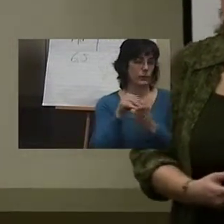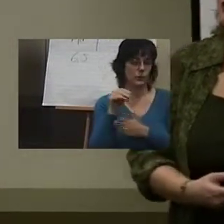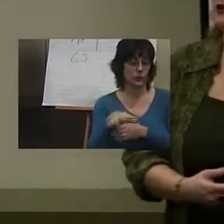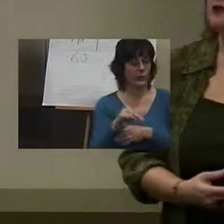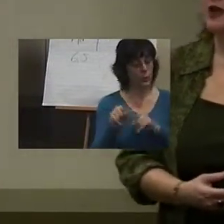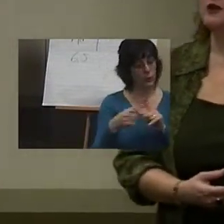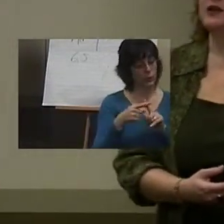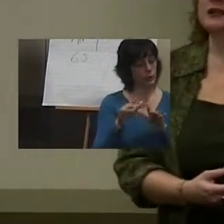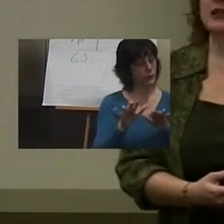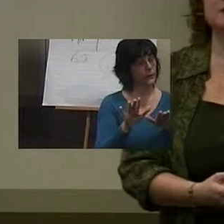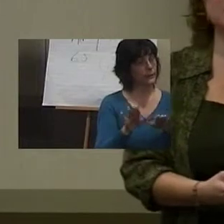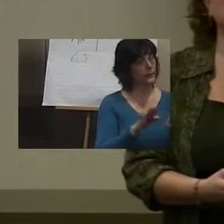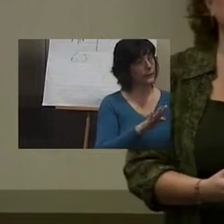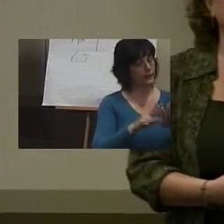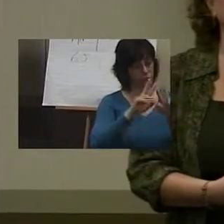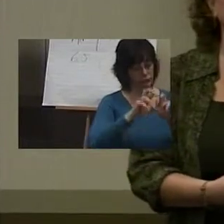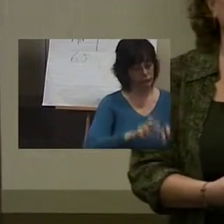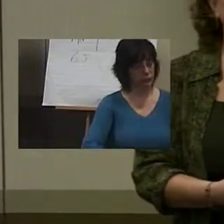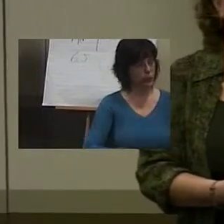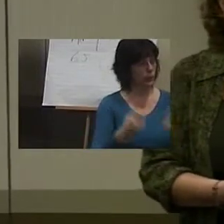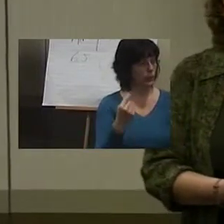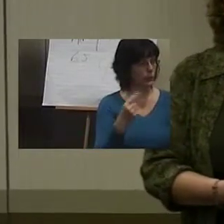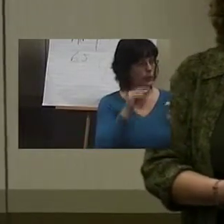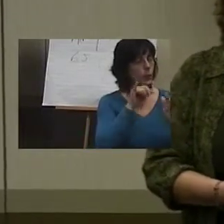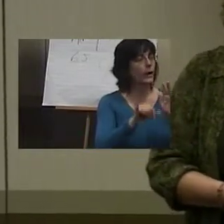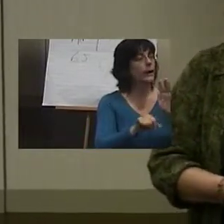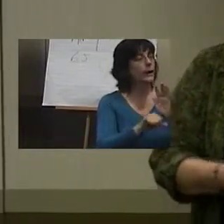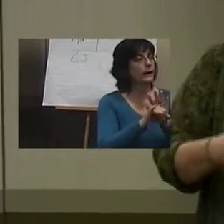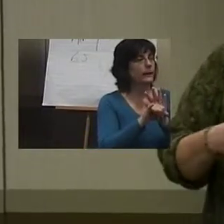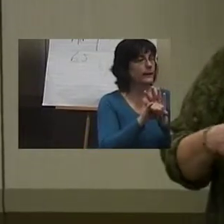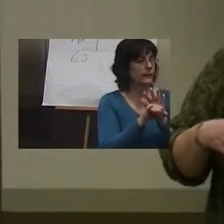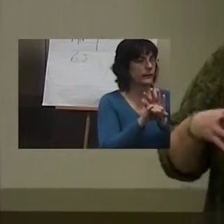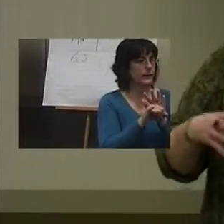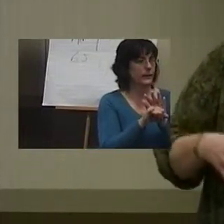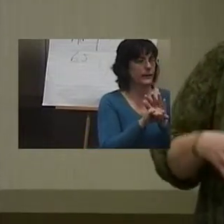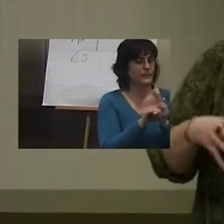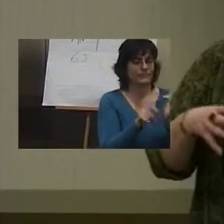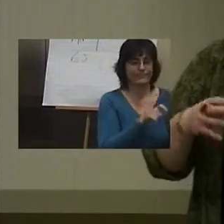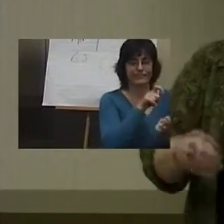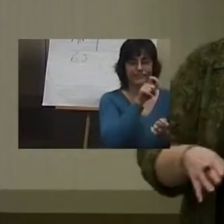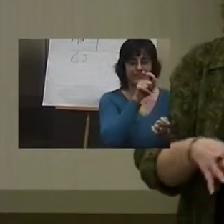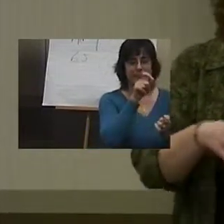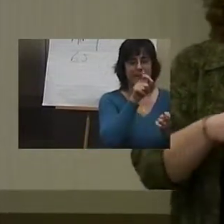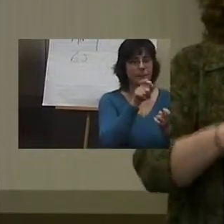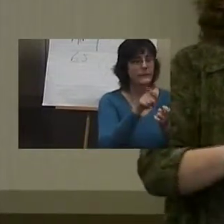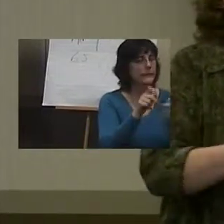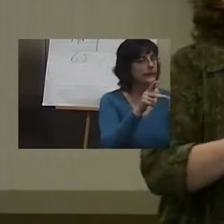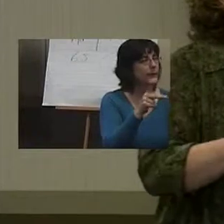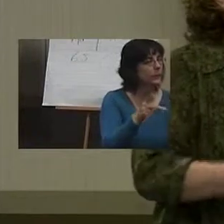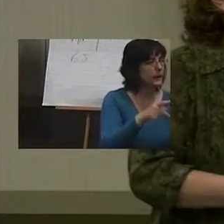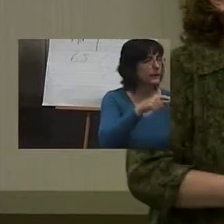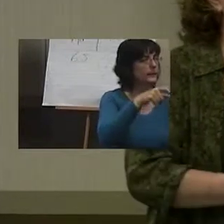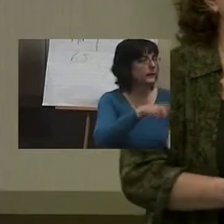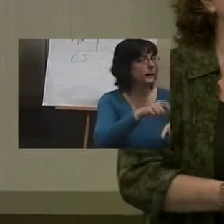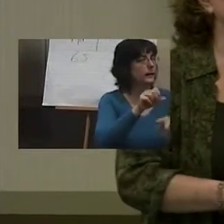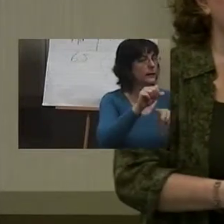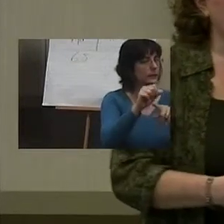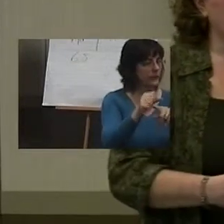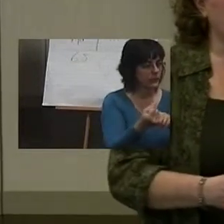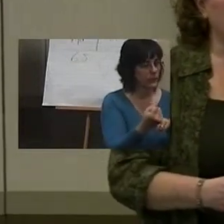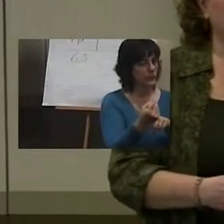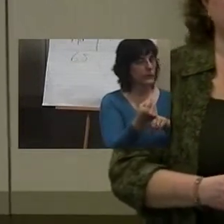doing the functional behavioral assessment, you want to identify what are the specific places, times, and